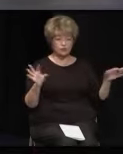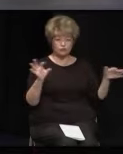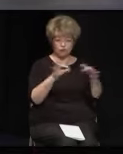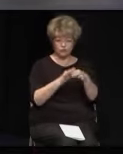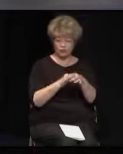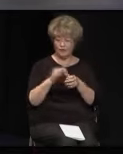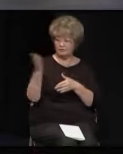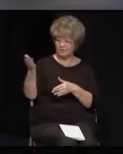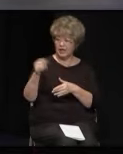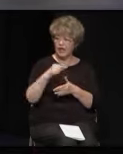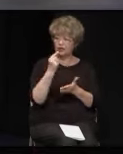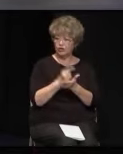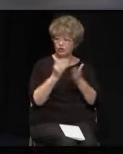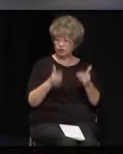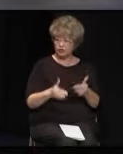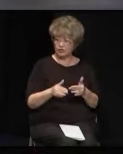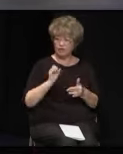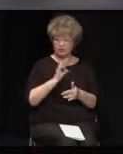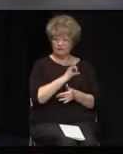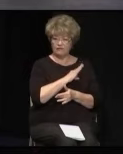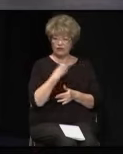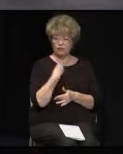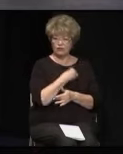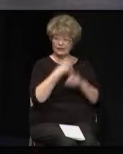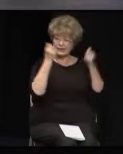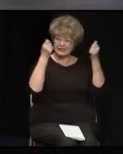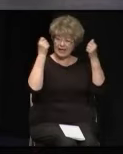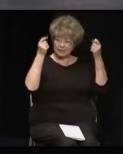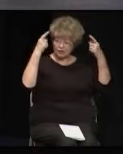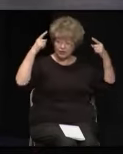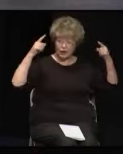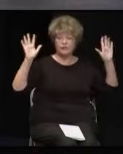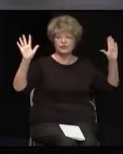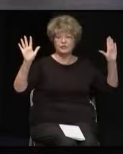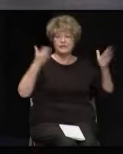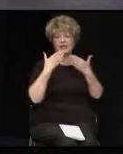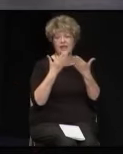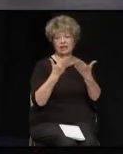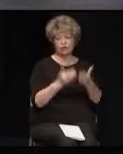faculty members, and our stage party in the hallway to celebrate your accomplishments. Thank you.